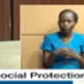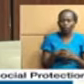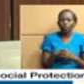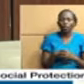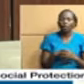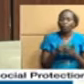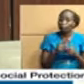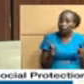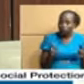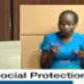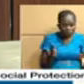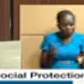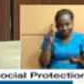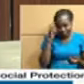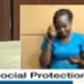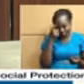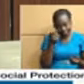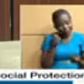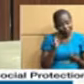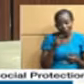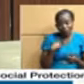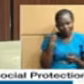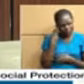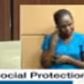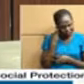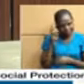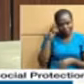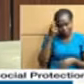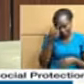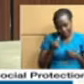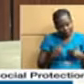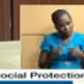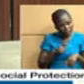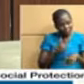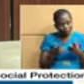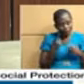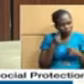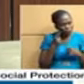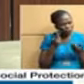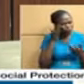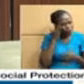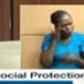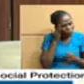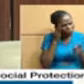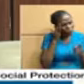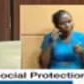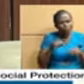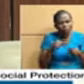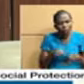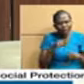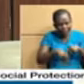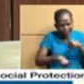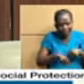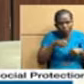has even found time to reach out to these institutions as to ensure that these border cyclists, in case they